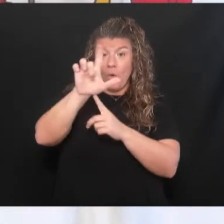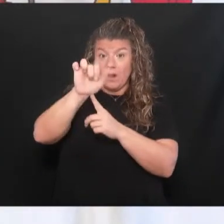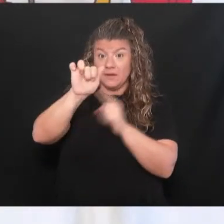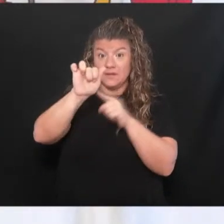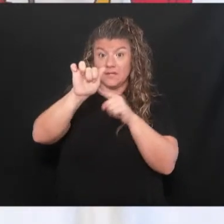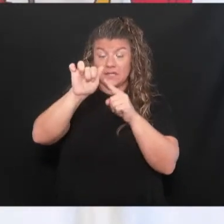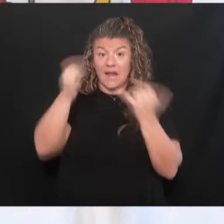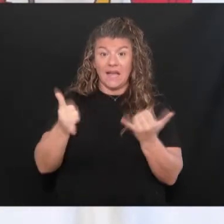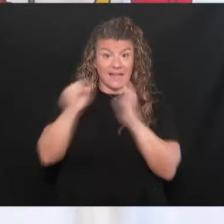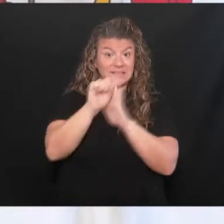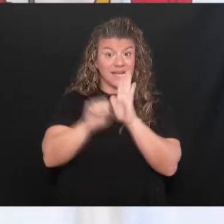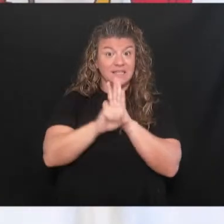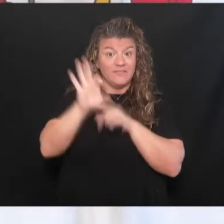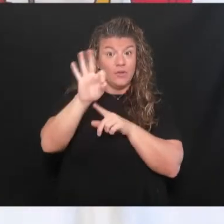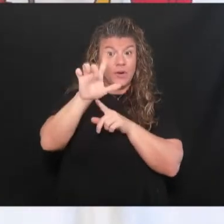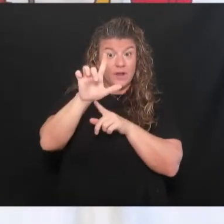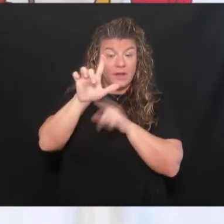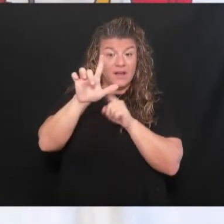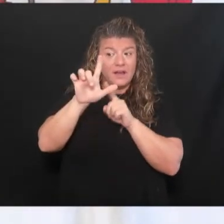today,